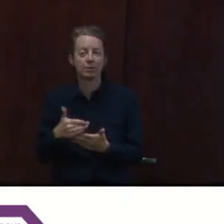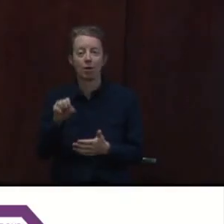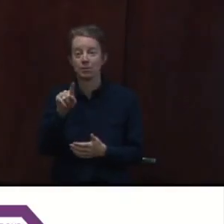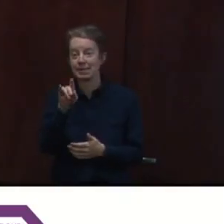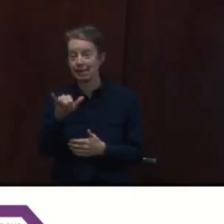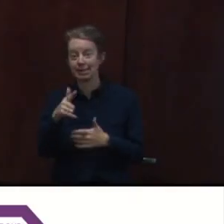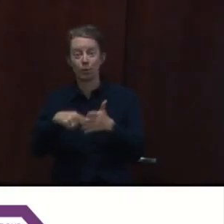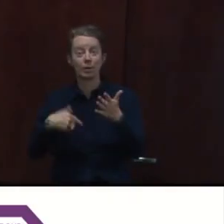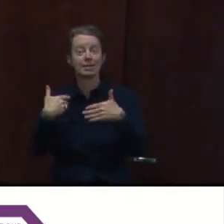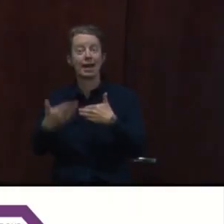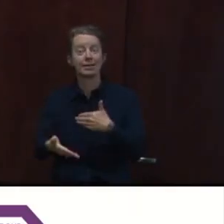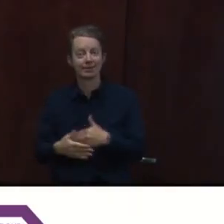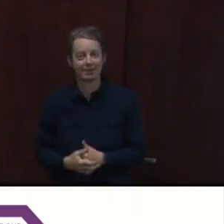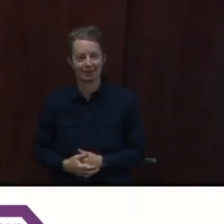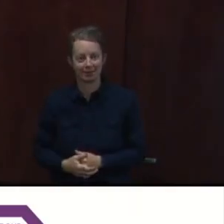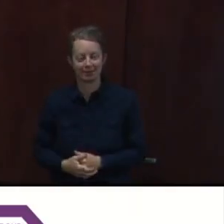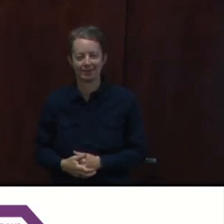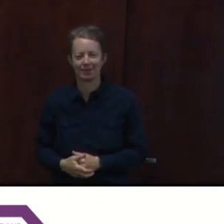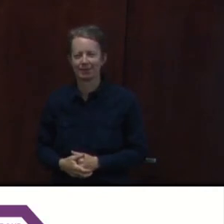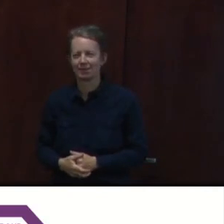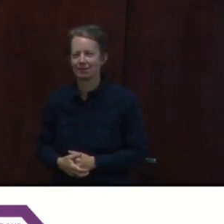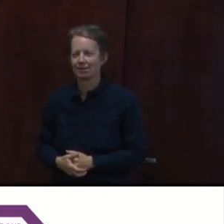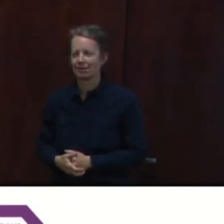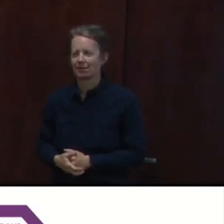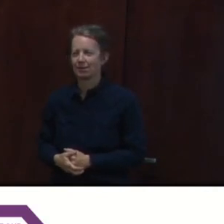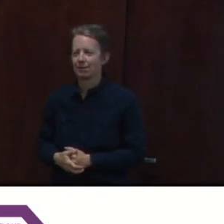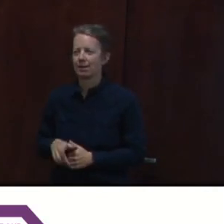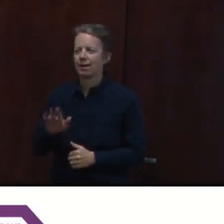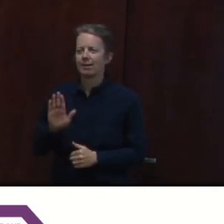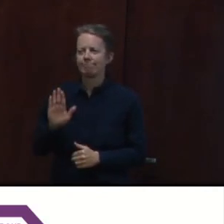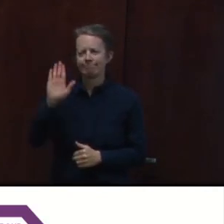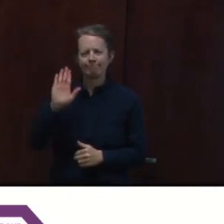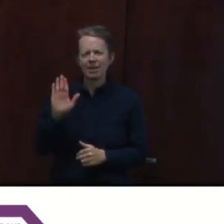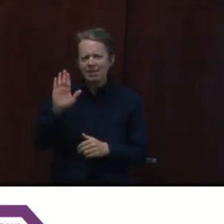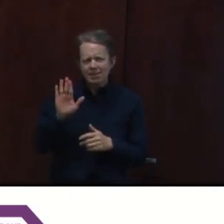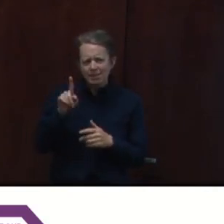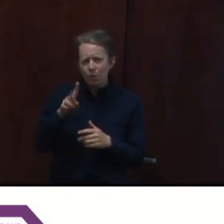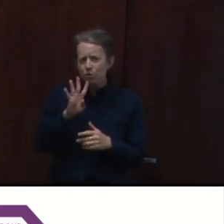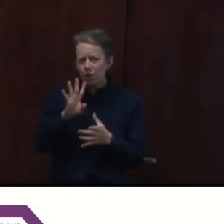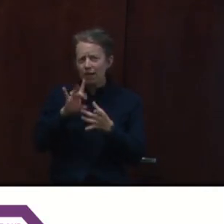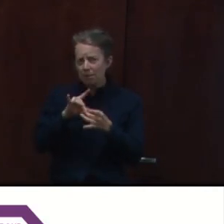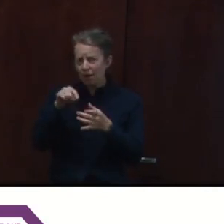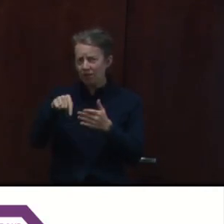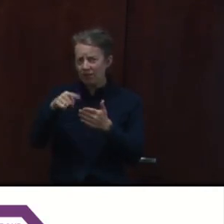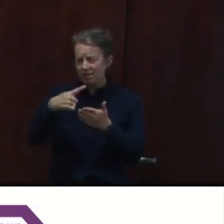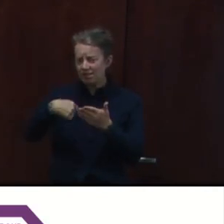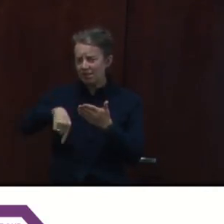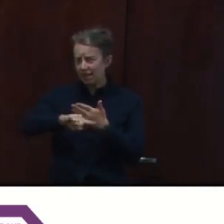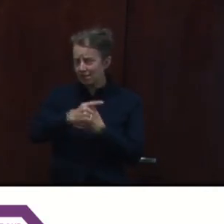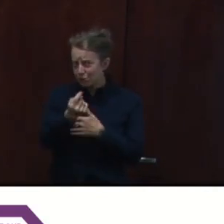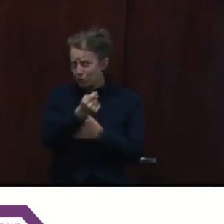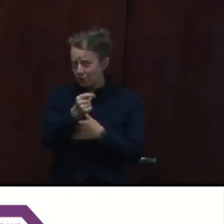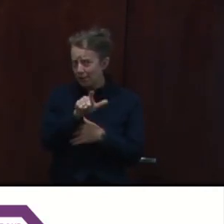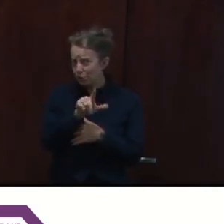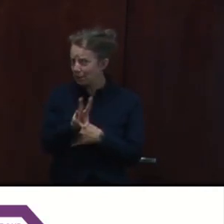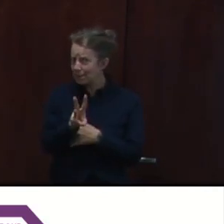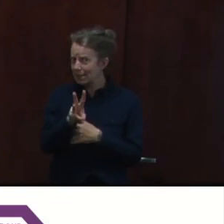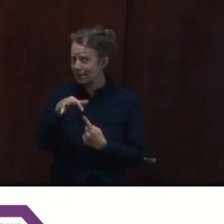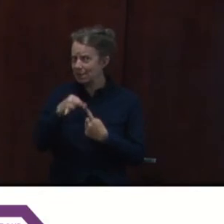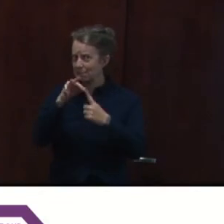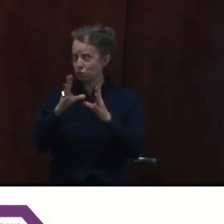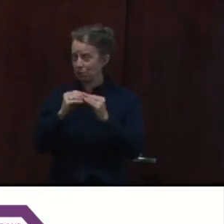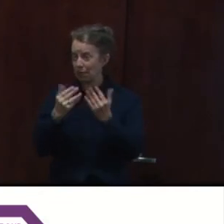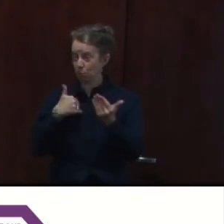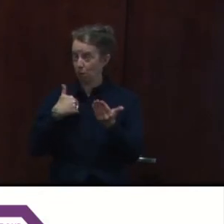next? All right, so So on to before we move vaccine. on, sir, will we put this on the agenda on the 26th, or with that Tuesday special meeting? Just go ahead and add this to the